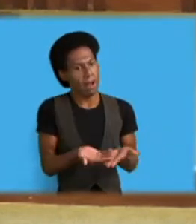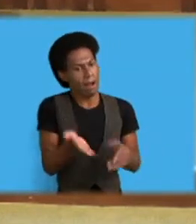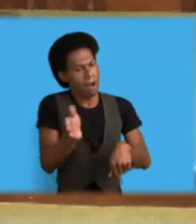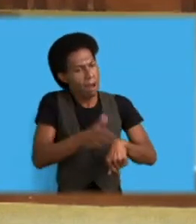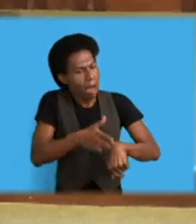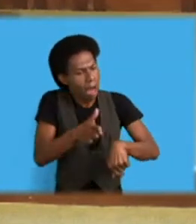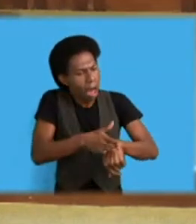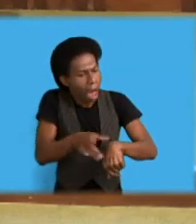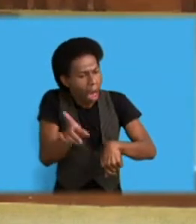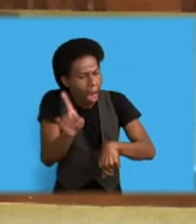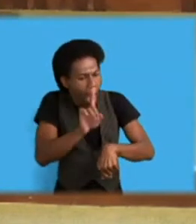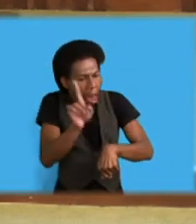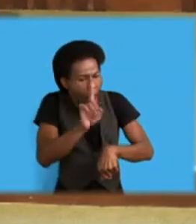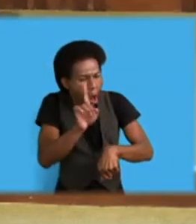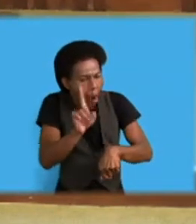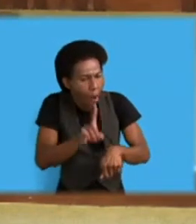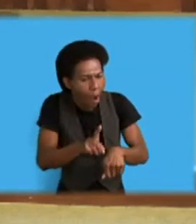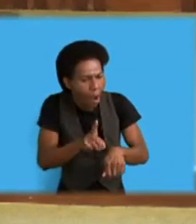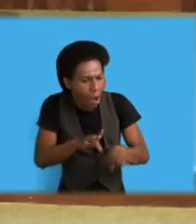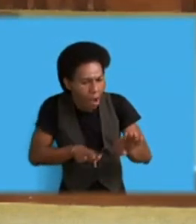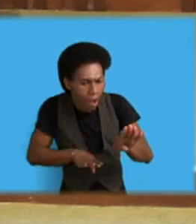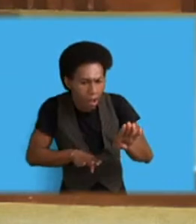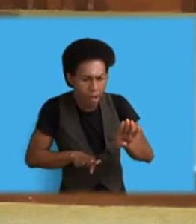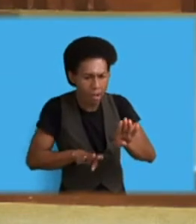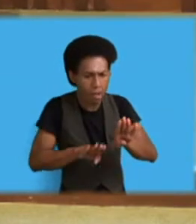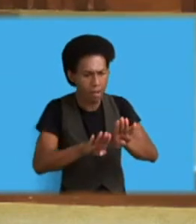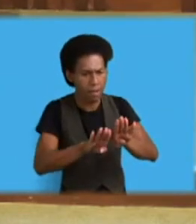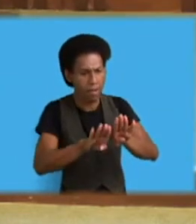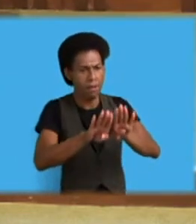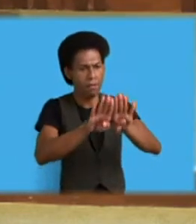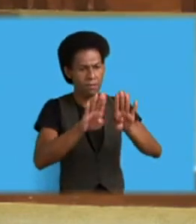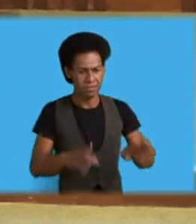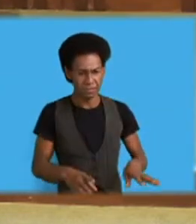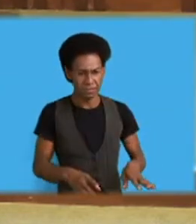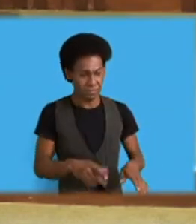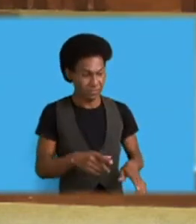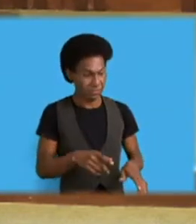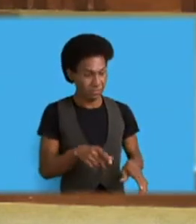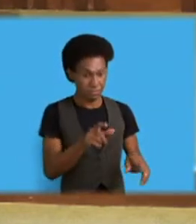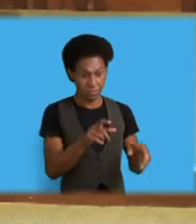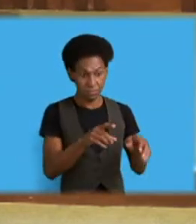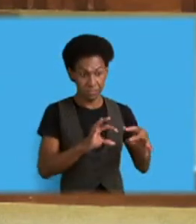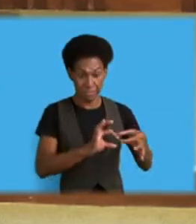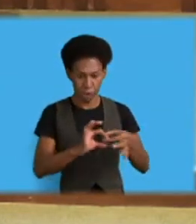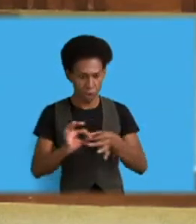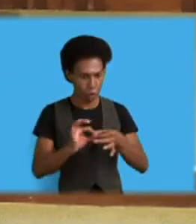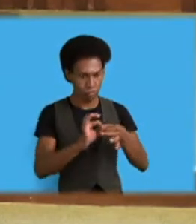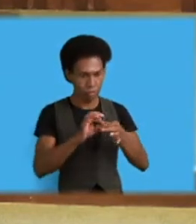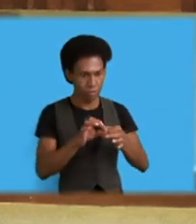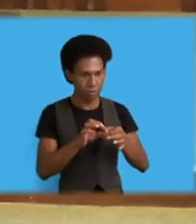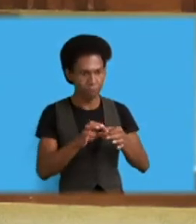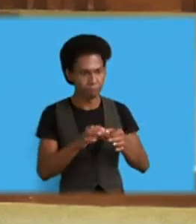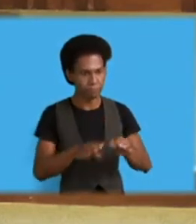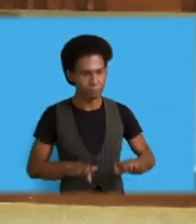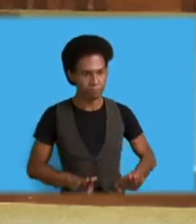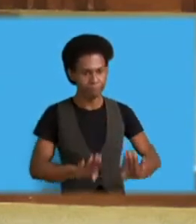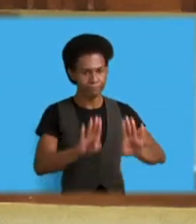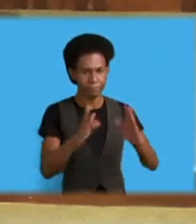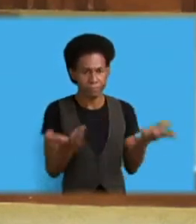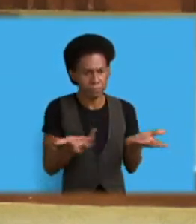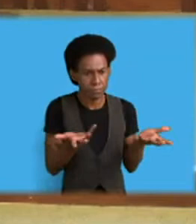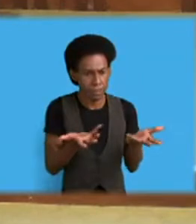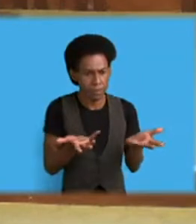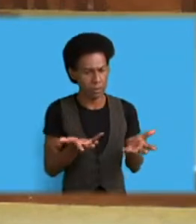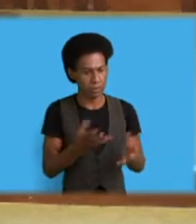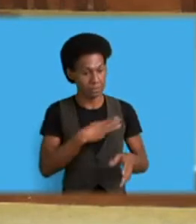the stakeholder engagement, when in fact, since he became Minister for Education, Honourable Deputy Speaker, he